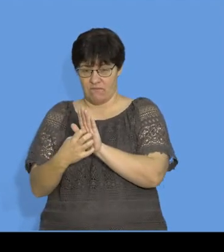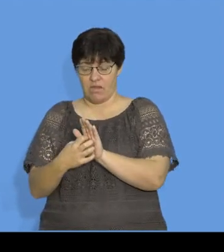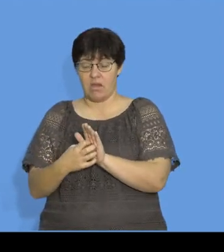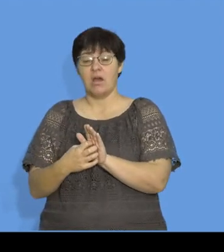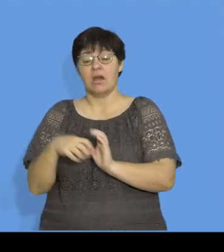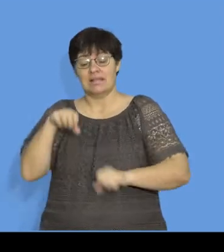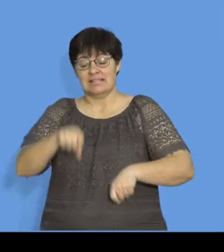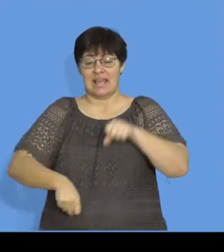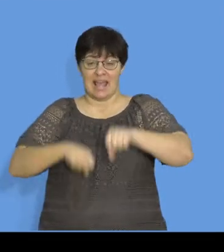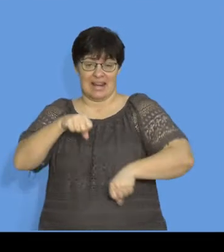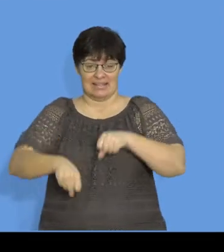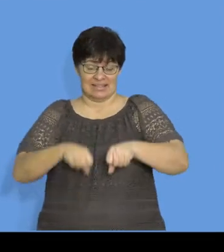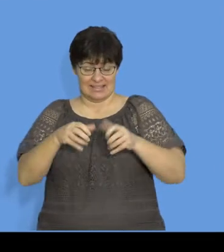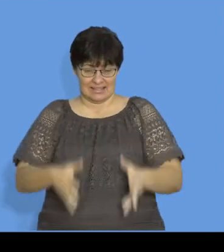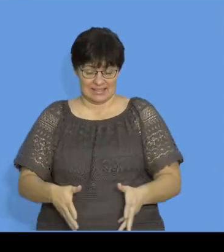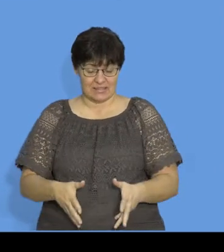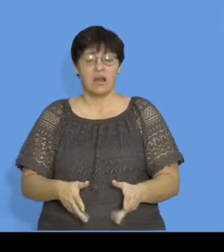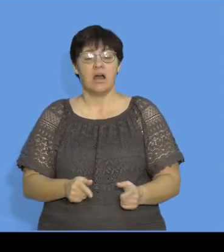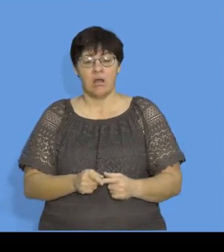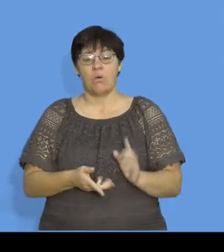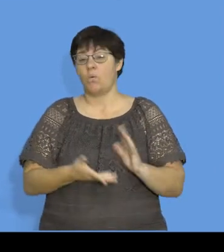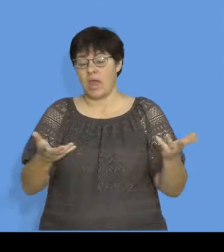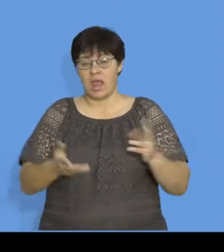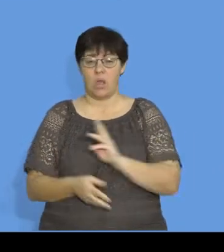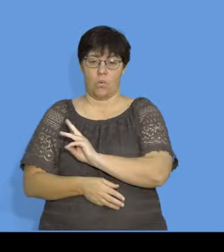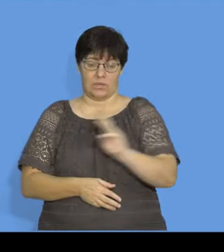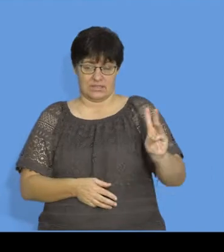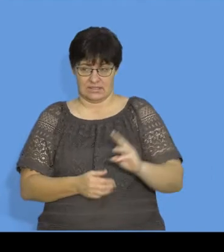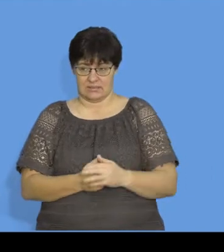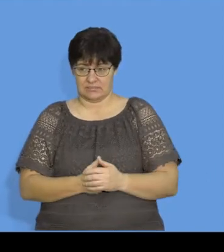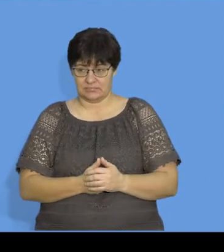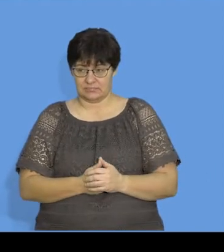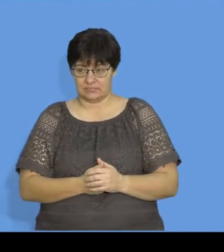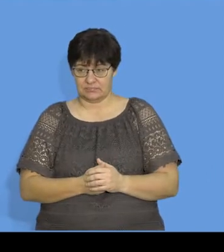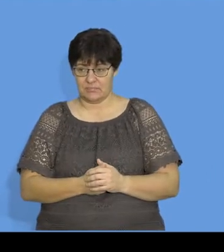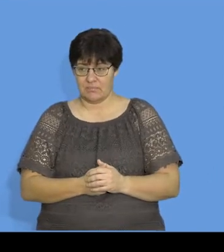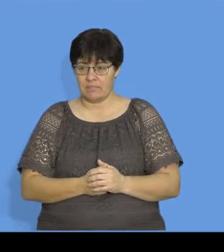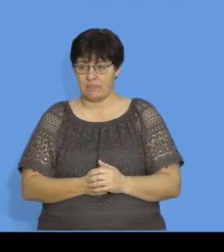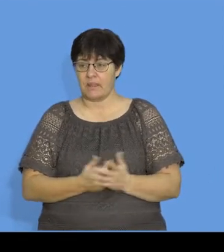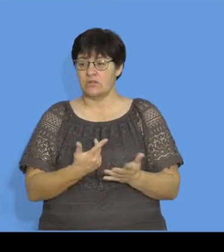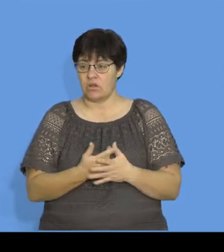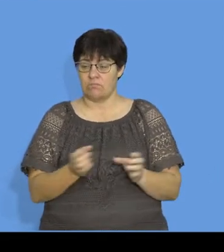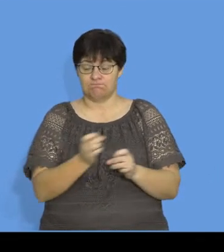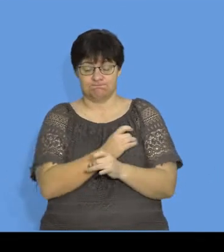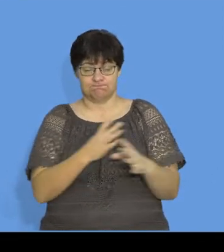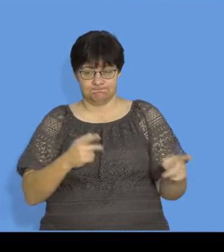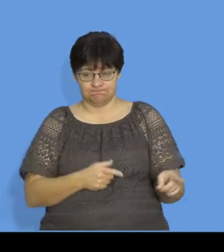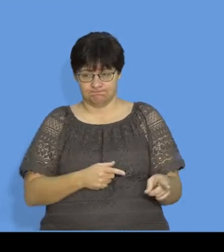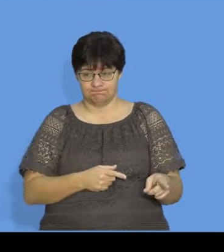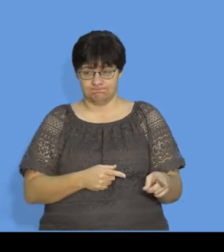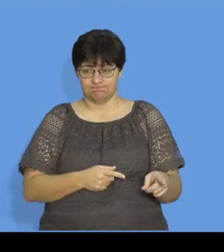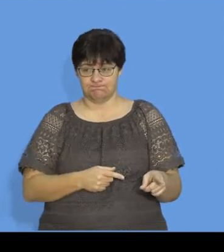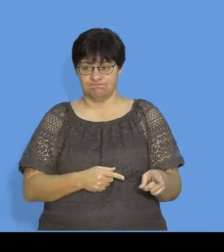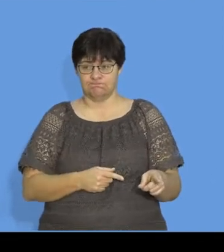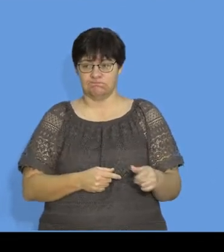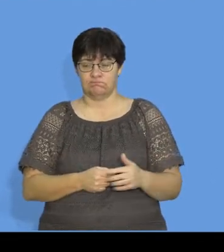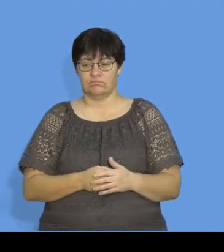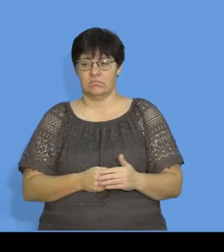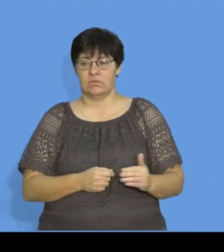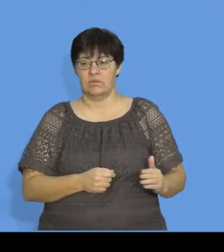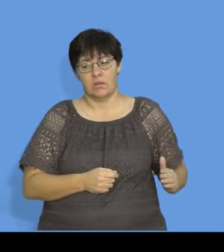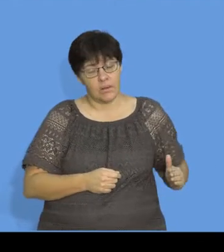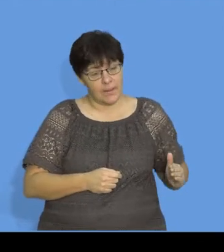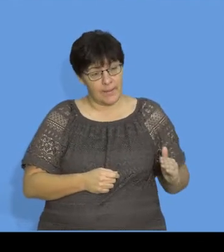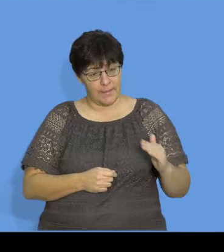So we know he's going west, and what this is telling me, original displacement, that's where he's starting from. He